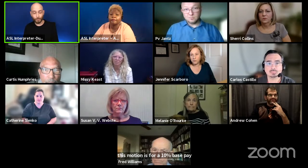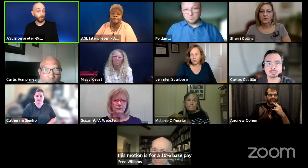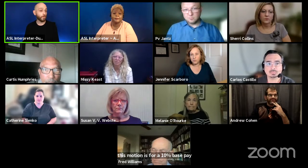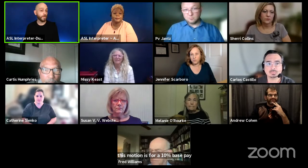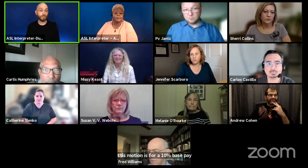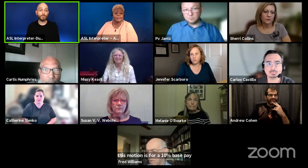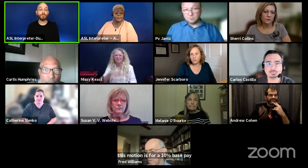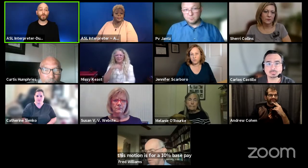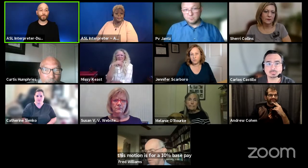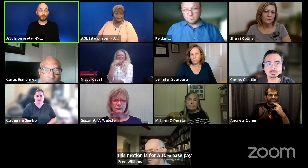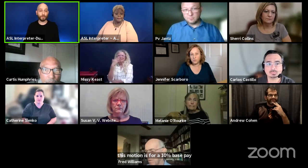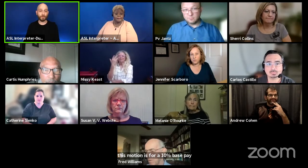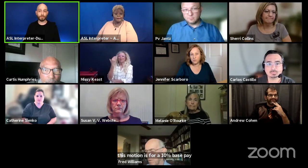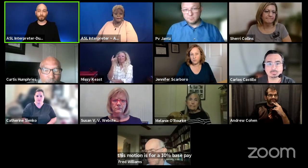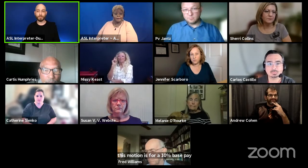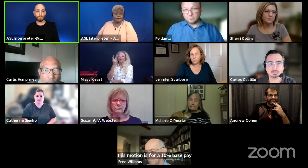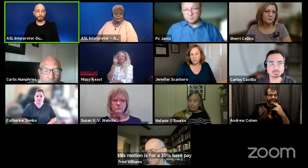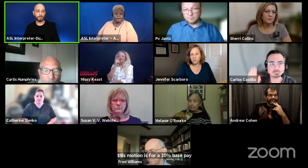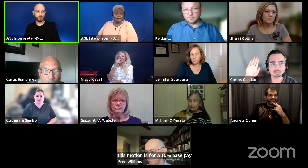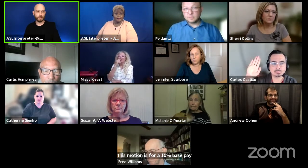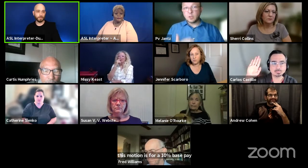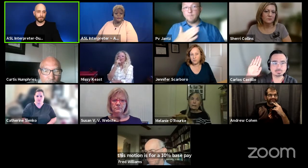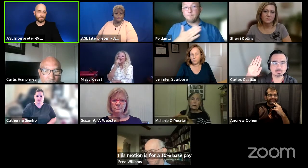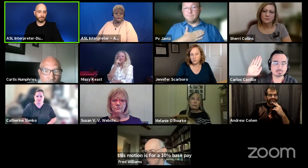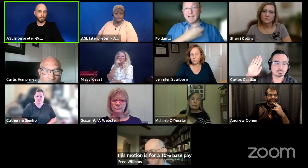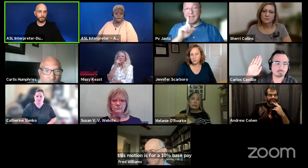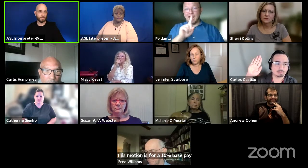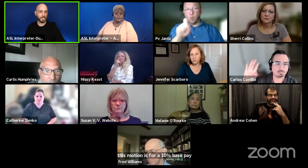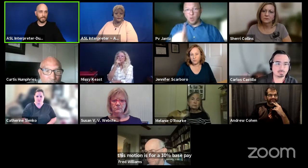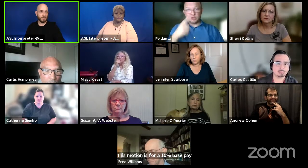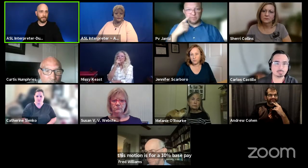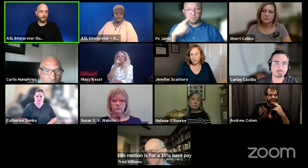amendment, or we can move forward with a vote.